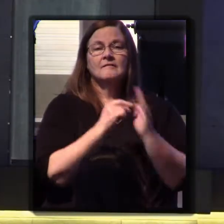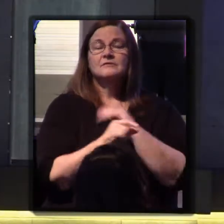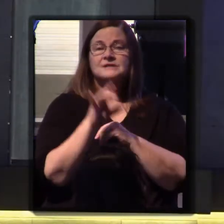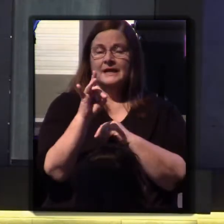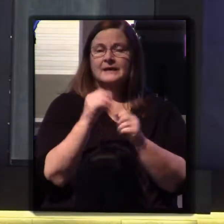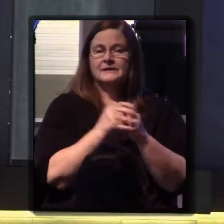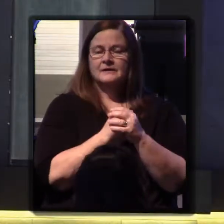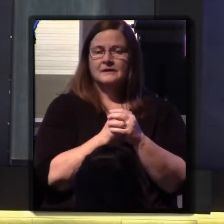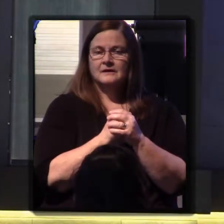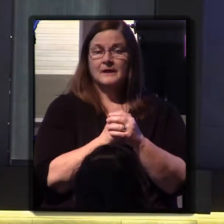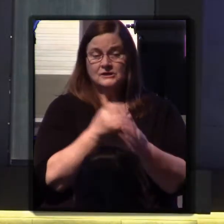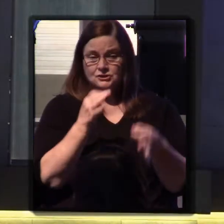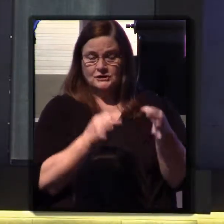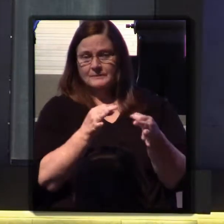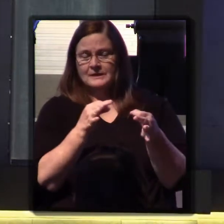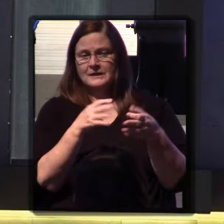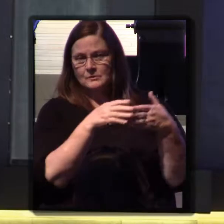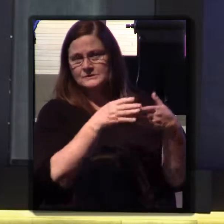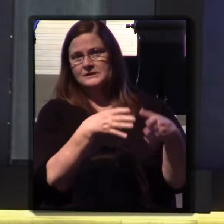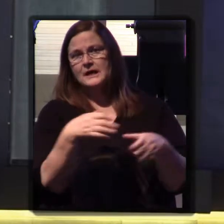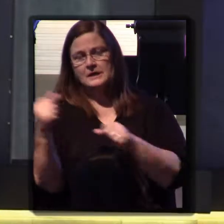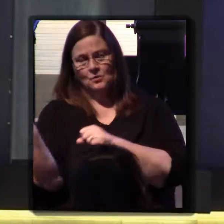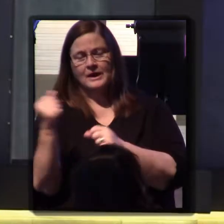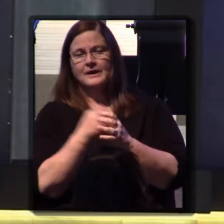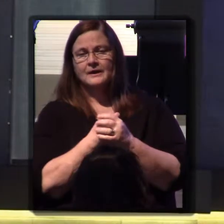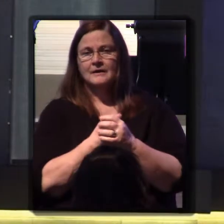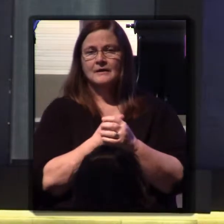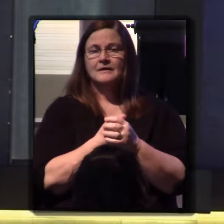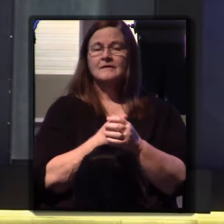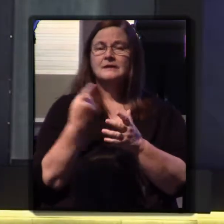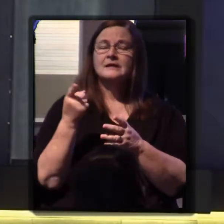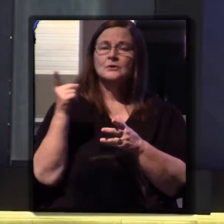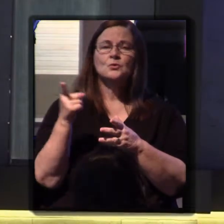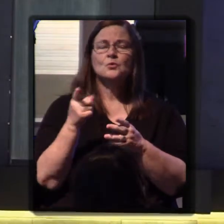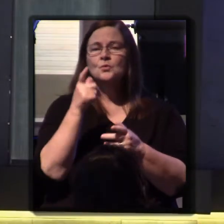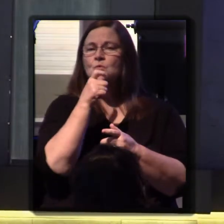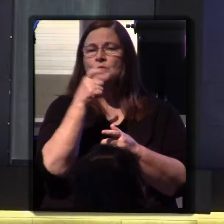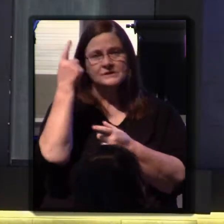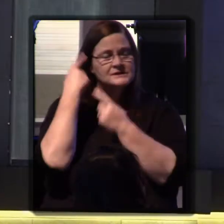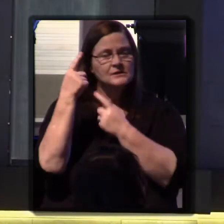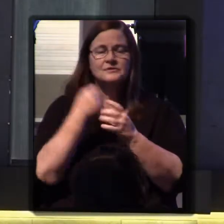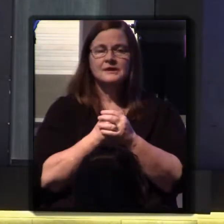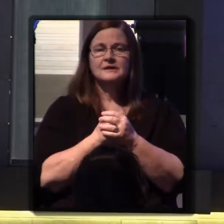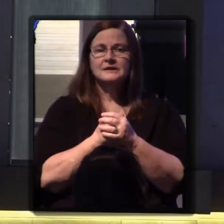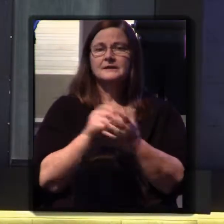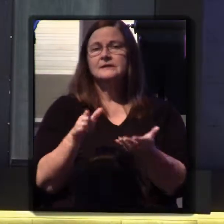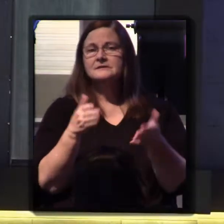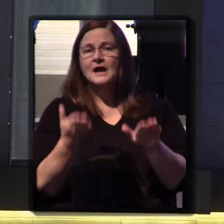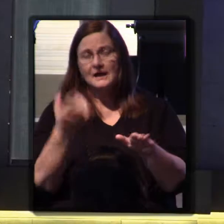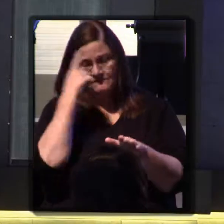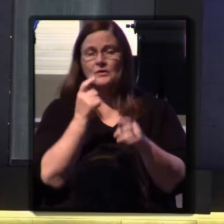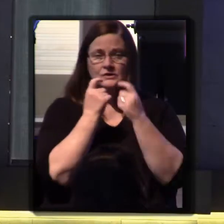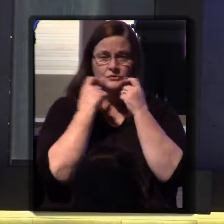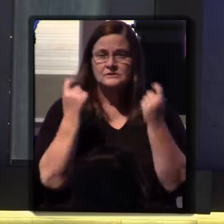silent. Verse 8, by oppression and judgment he was taken away. And as for his generation, who considered that he